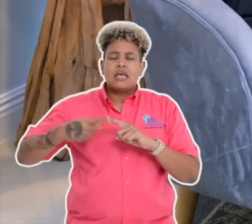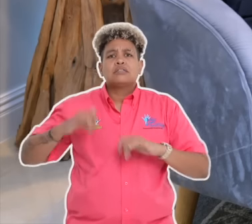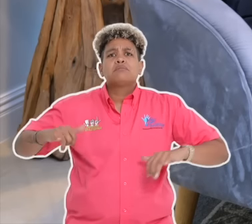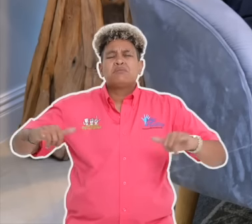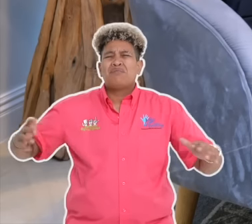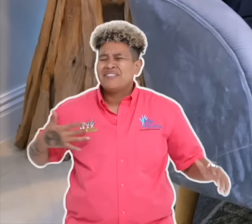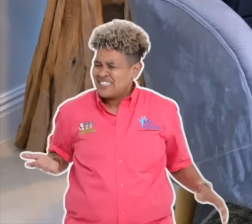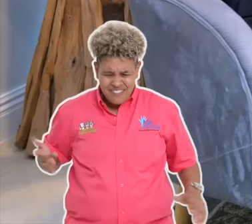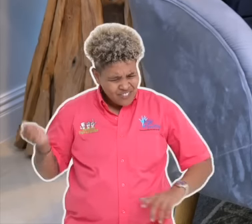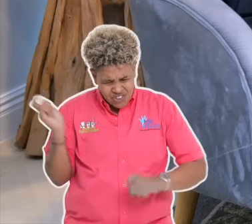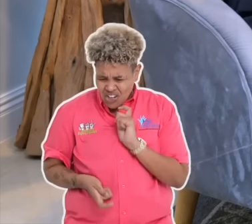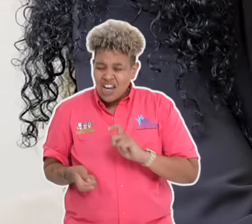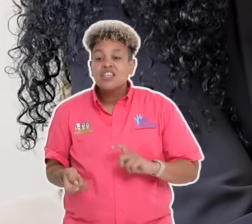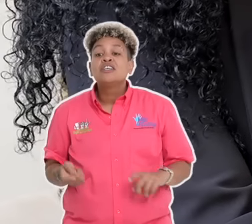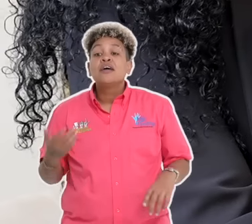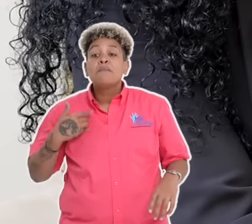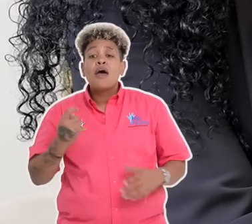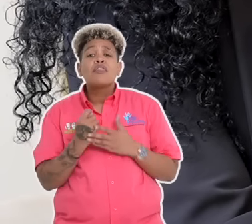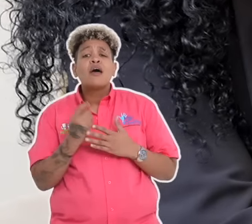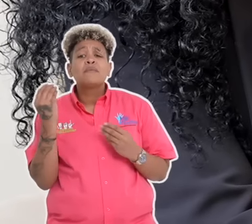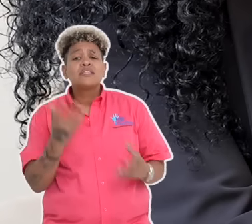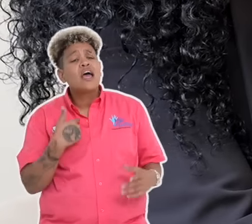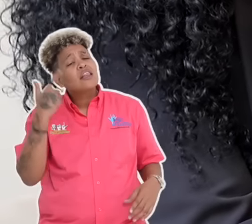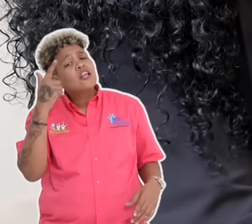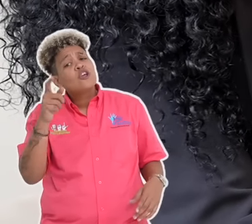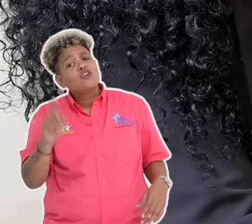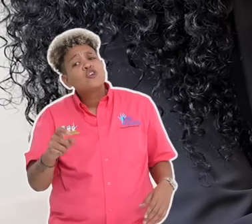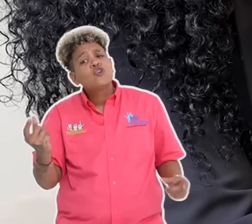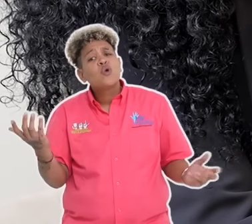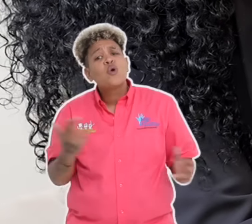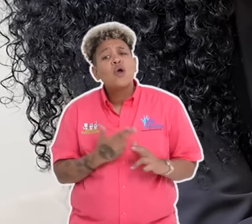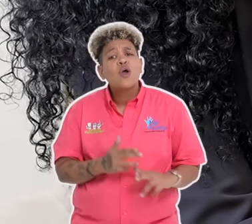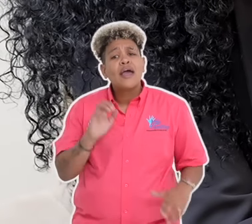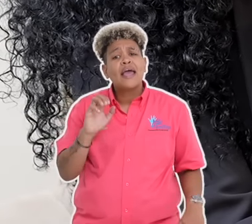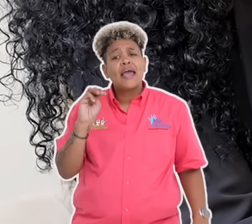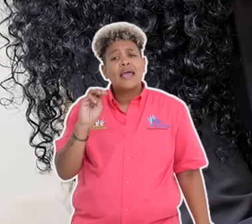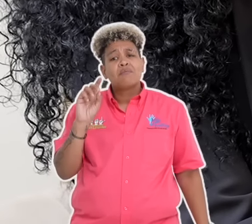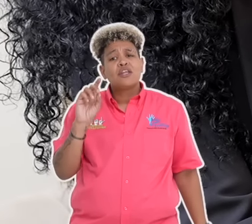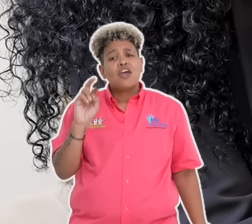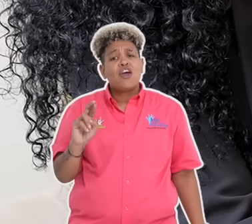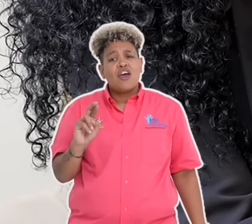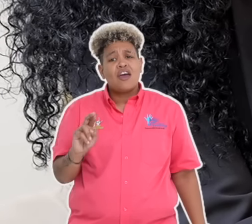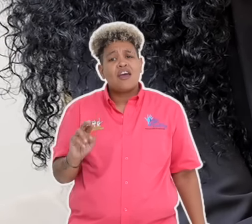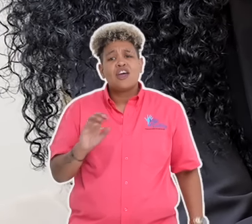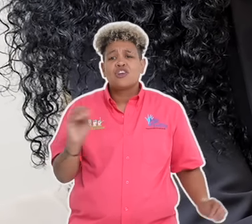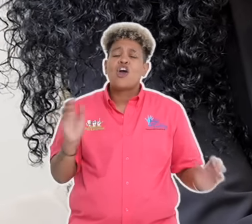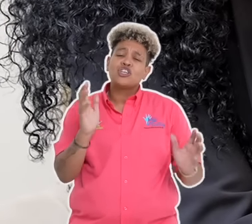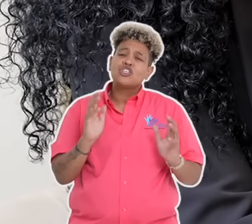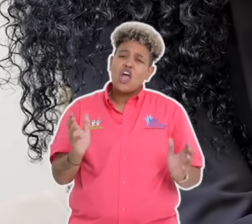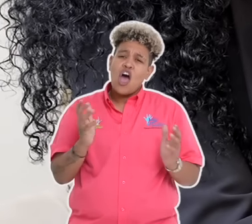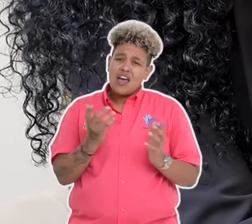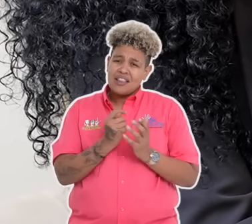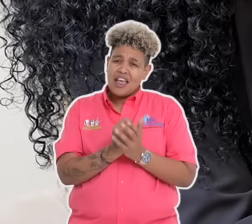keeps on. Kept on going. And my therapist says, you know, I think you should do what's called EMDR therapy. It's not